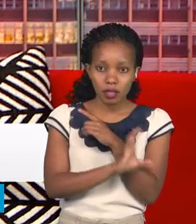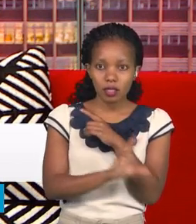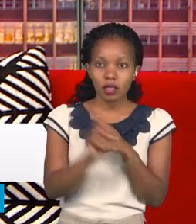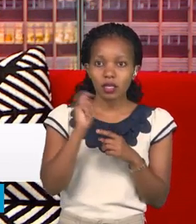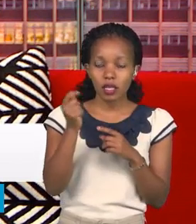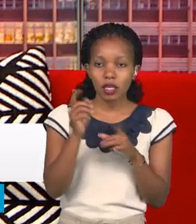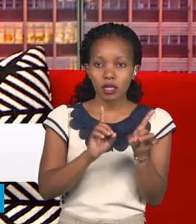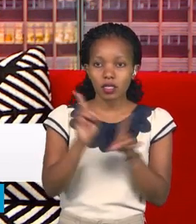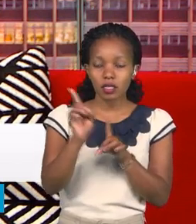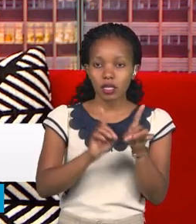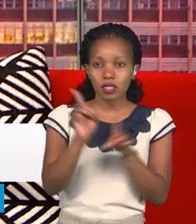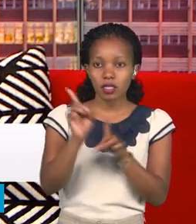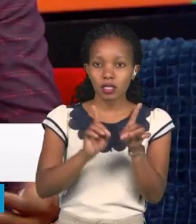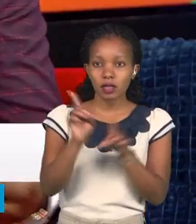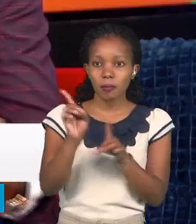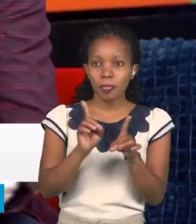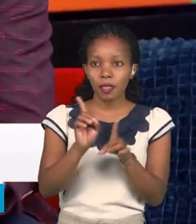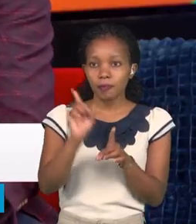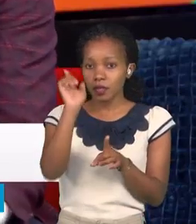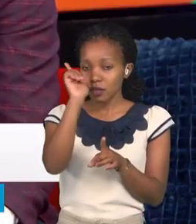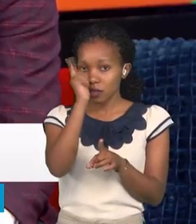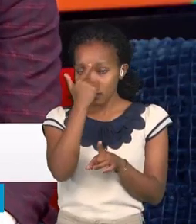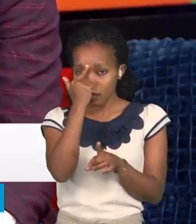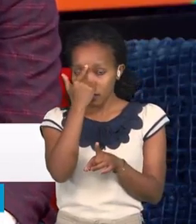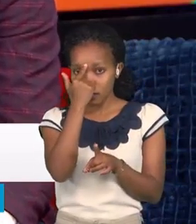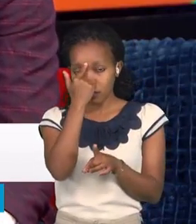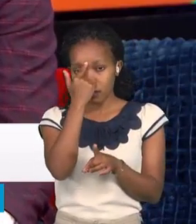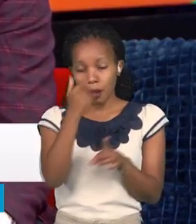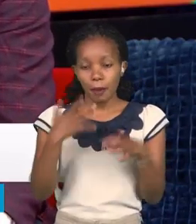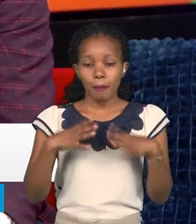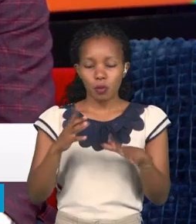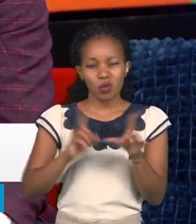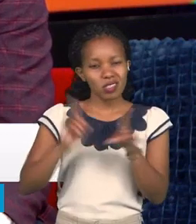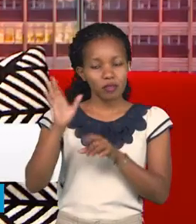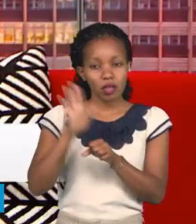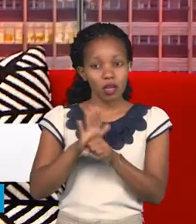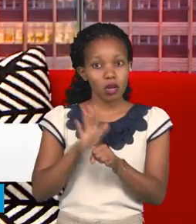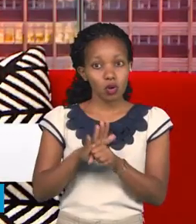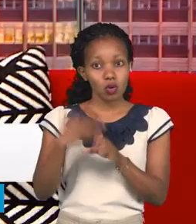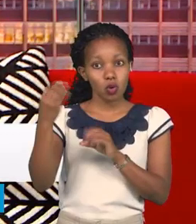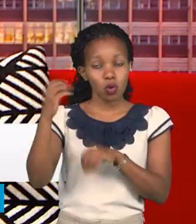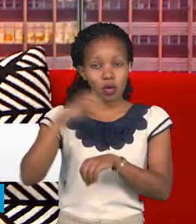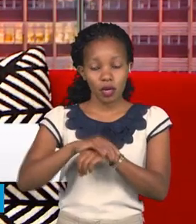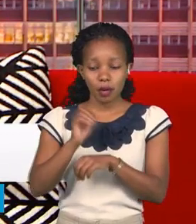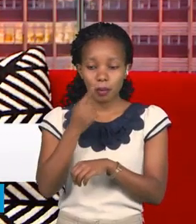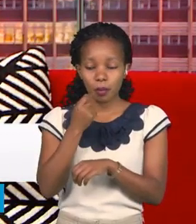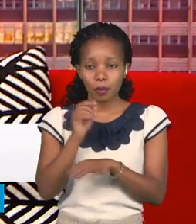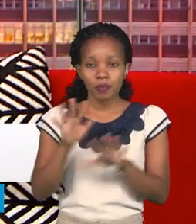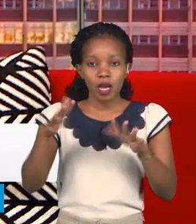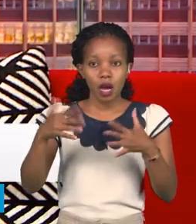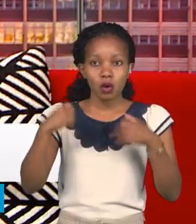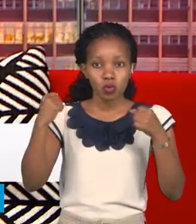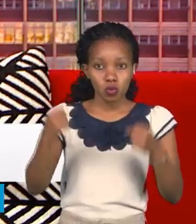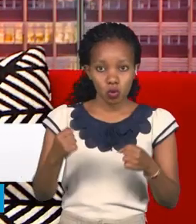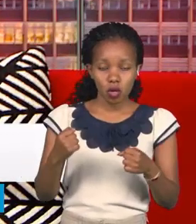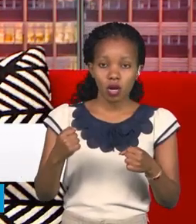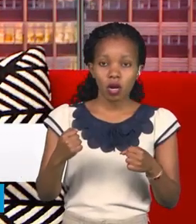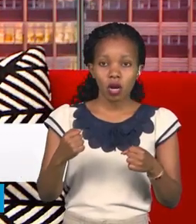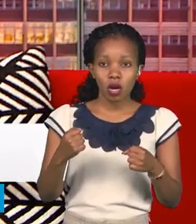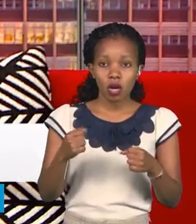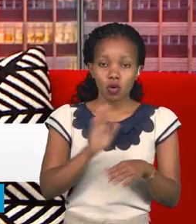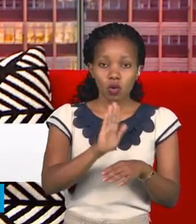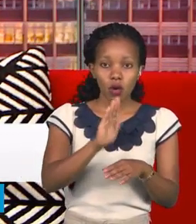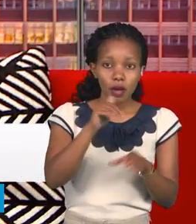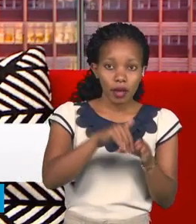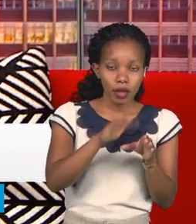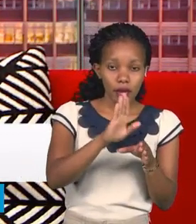as outbound medical tourism. India, a very common country Kenyans travel to. Yeah. Yeah, sure. So what matters is how strong is your inbound and how strong